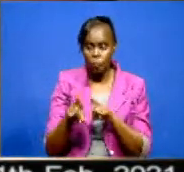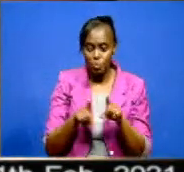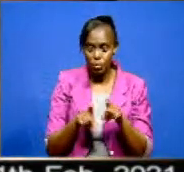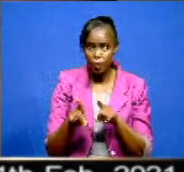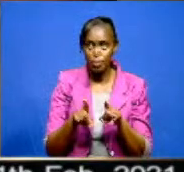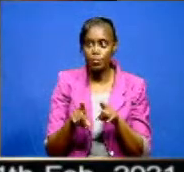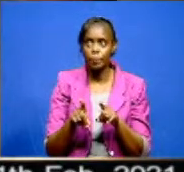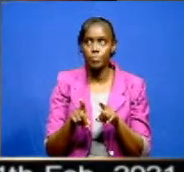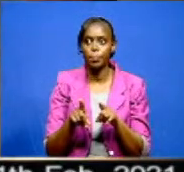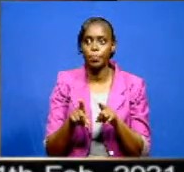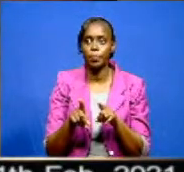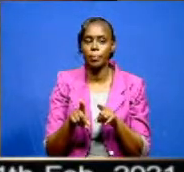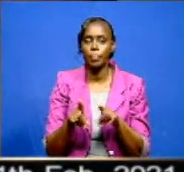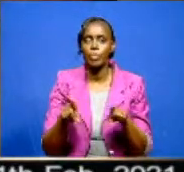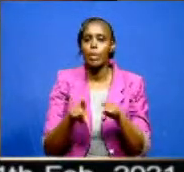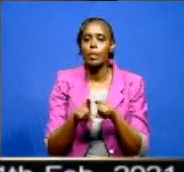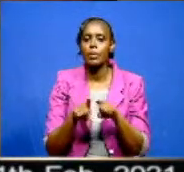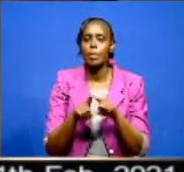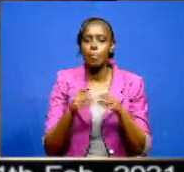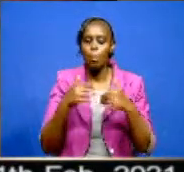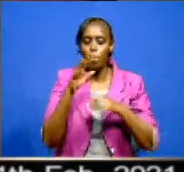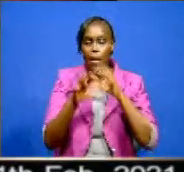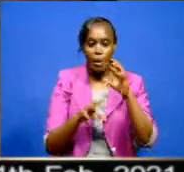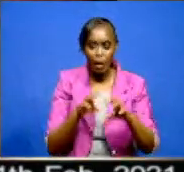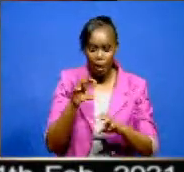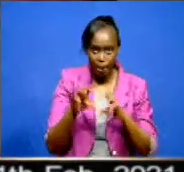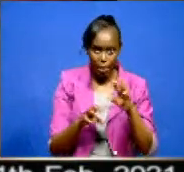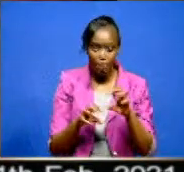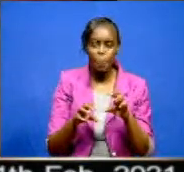Madam Speaker, pressure on wildlife